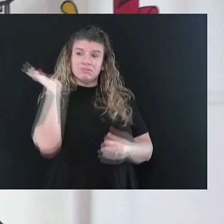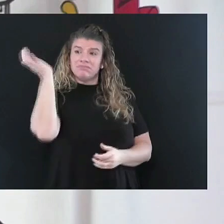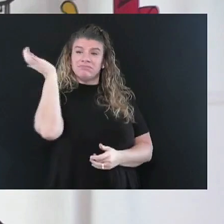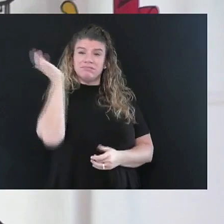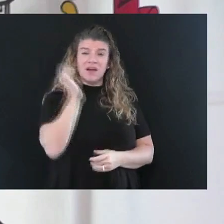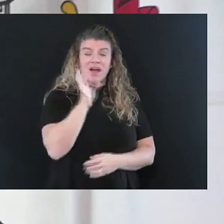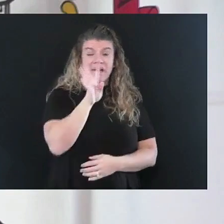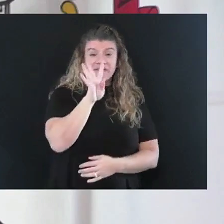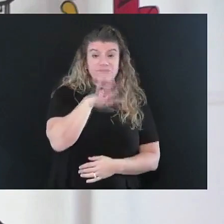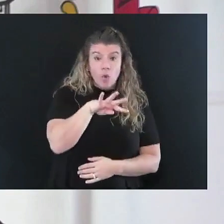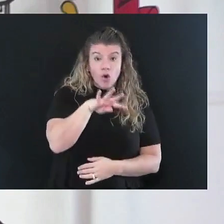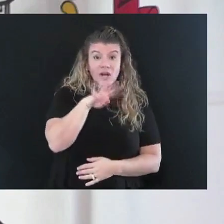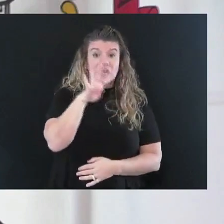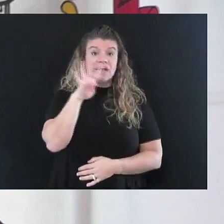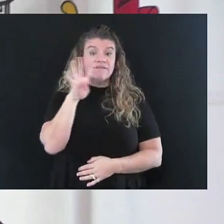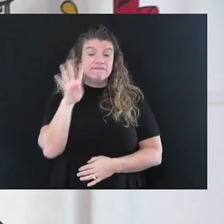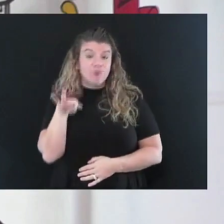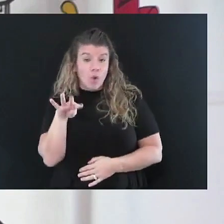44